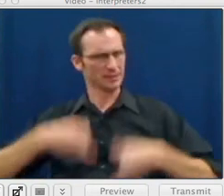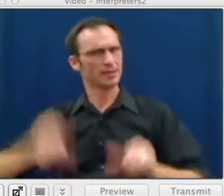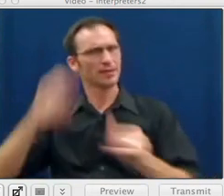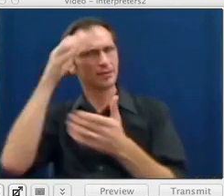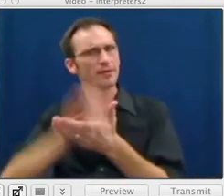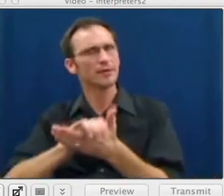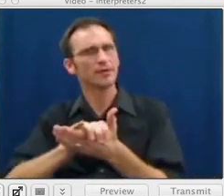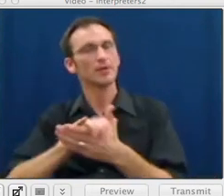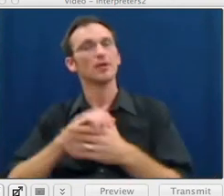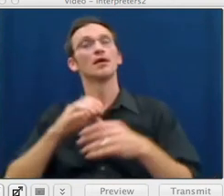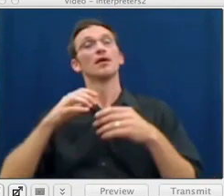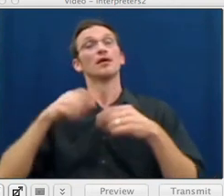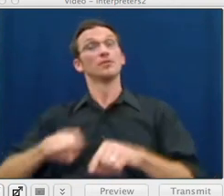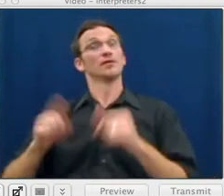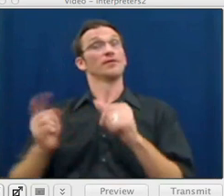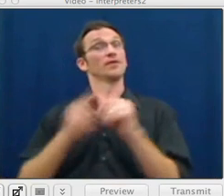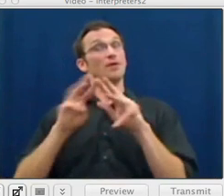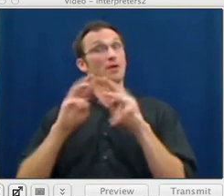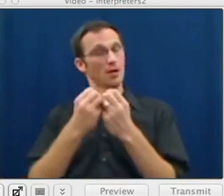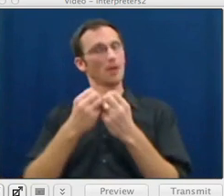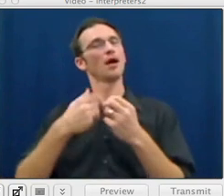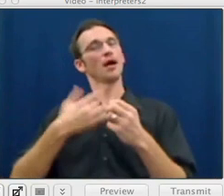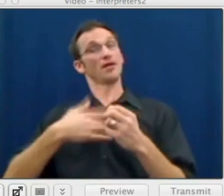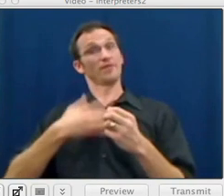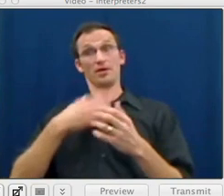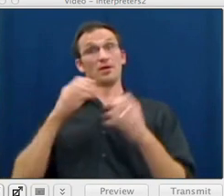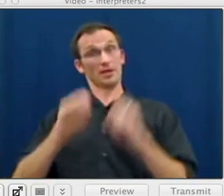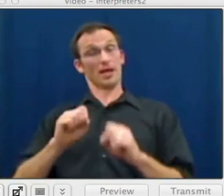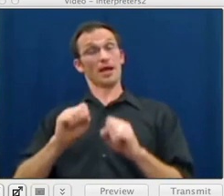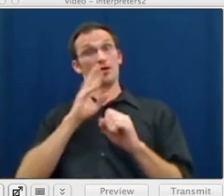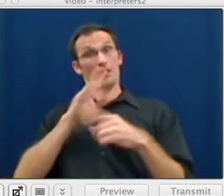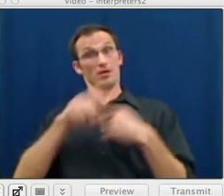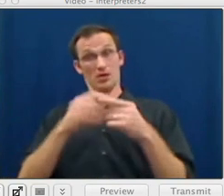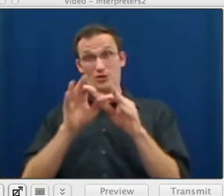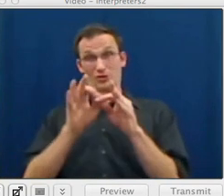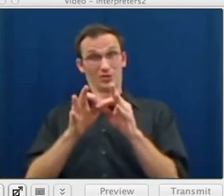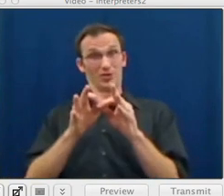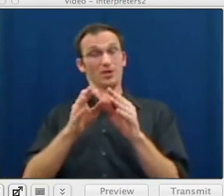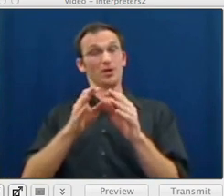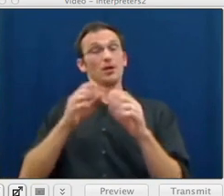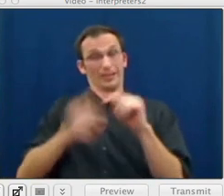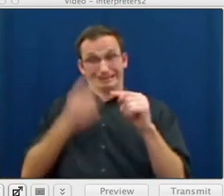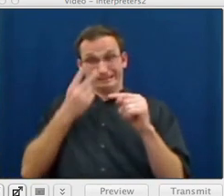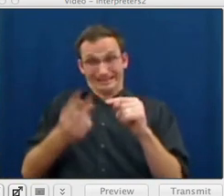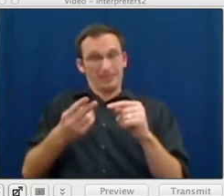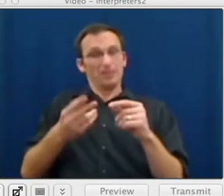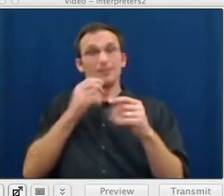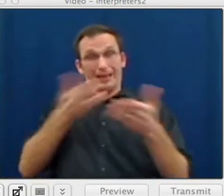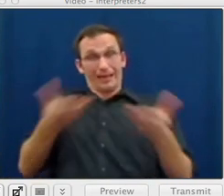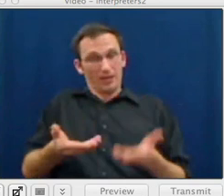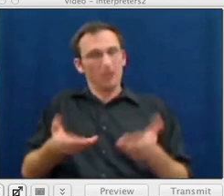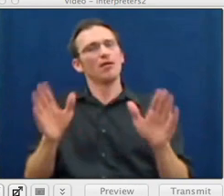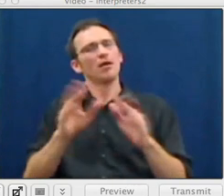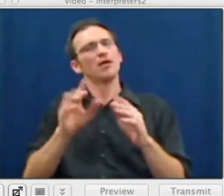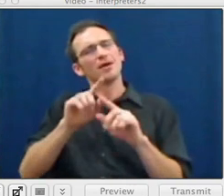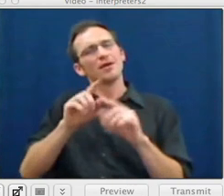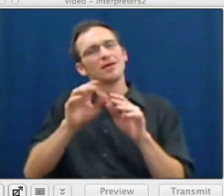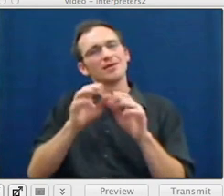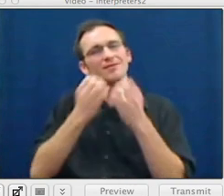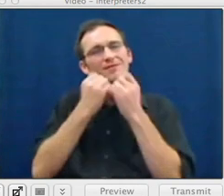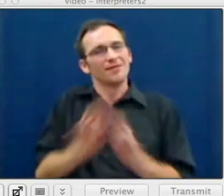actually look at invisibility in different ways, that we actually distill it to its value level, that really what invisibility or the conduit role,